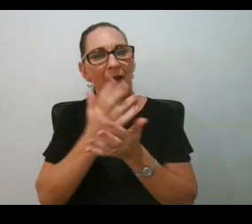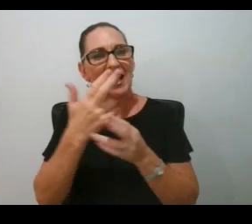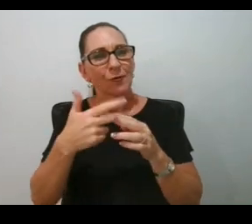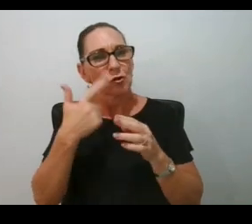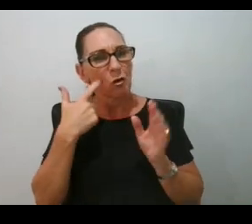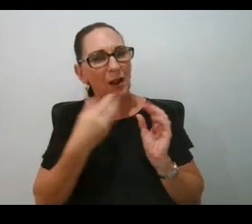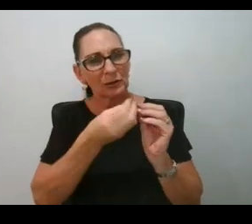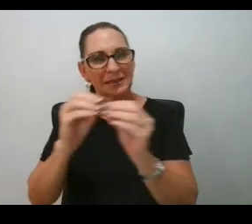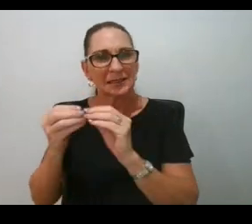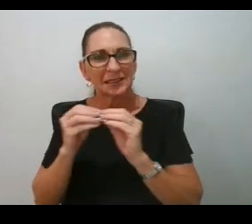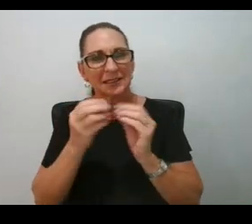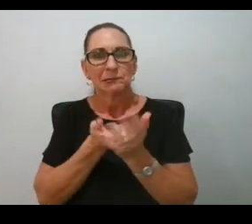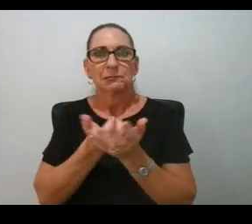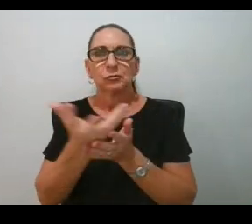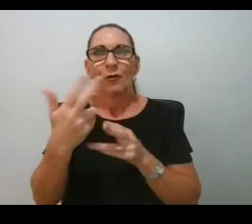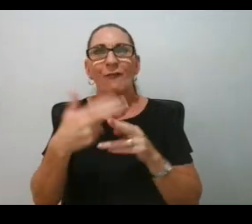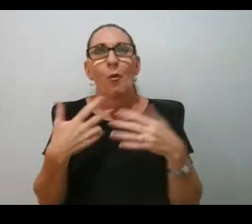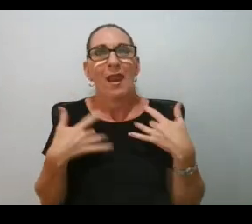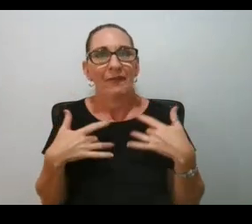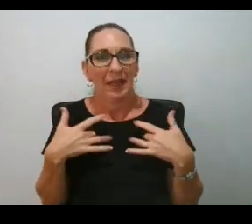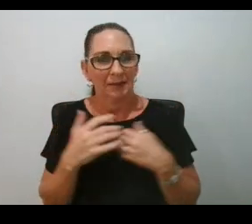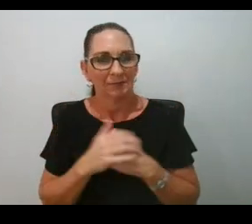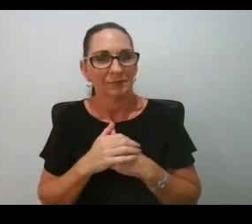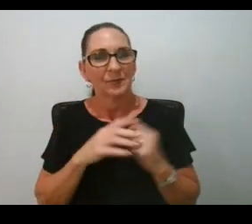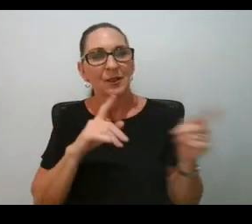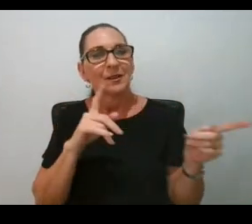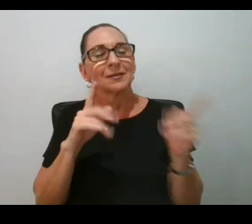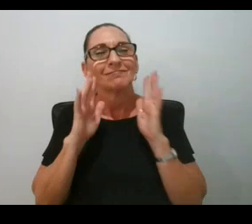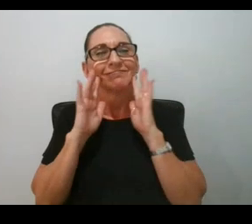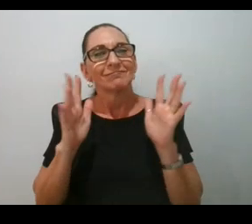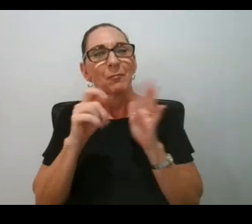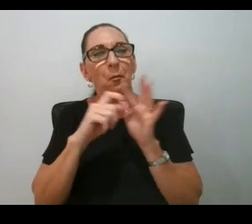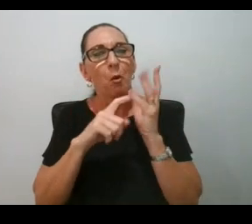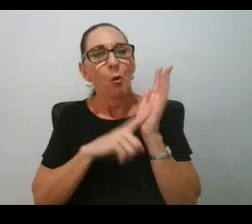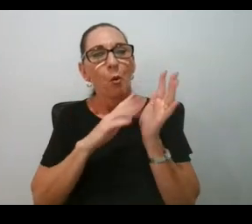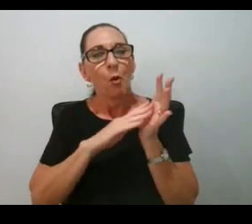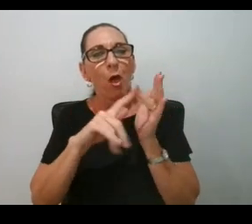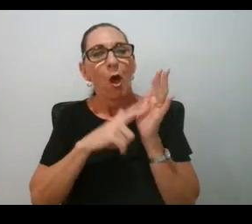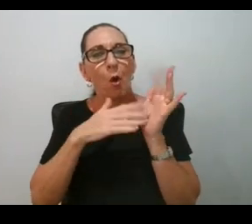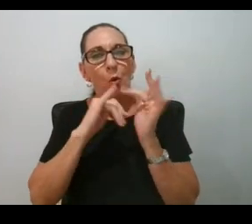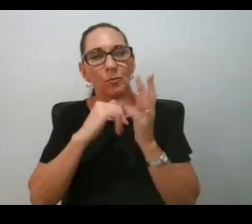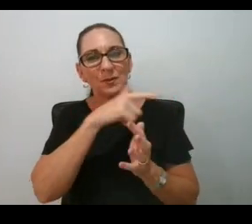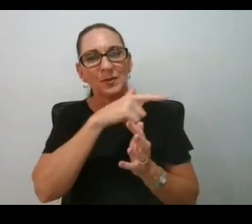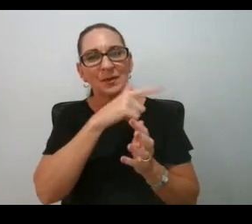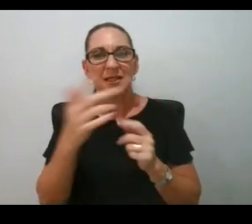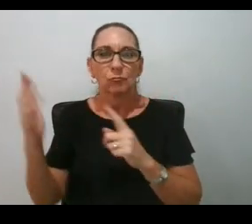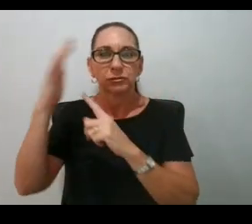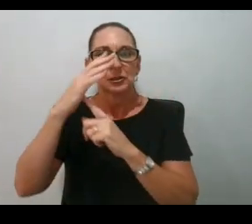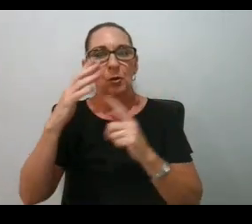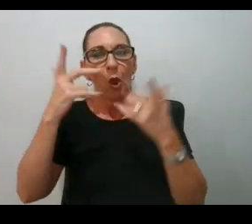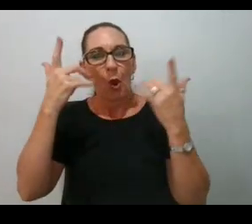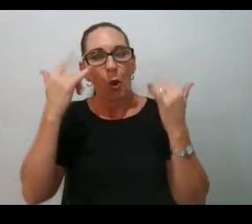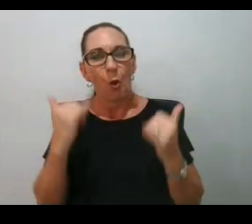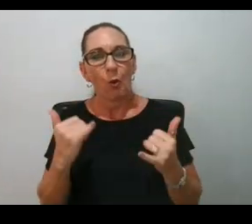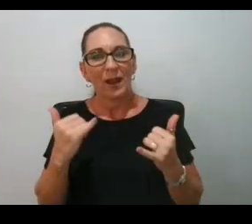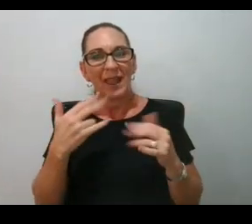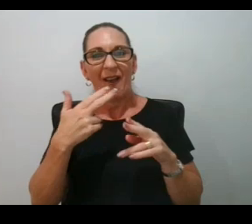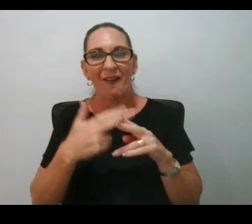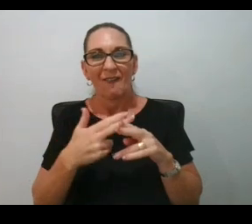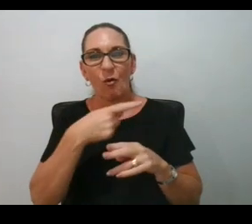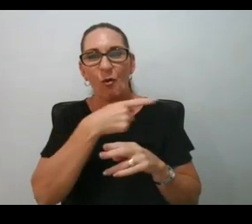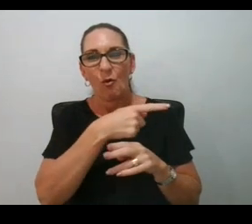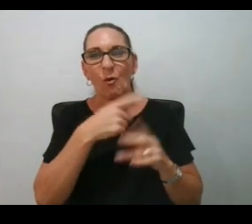webinar will be presented by the always wonderful Paul Holmes, who's the Principal Lawyer of our Civil Justice Services Division here at Legal Aid